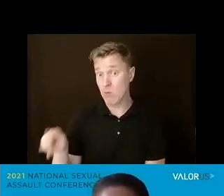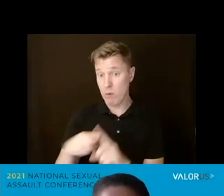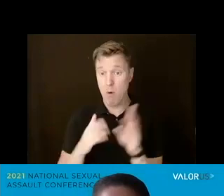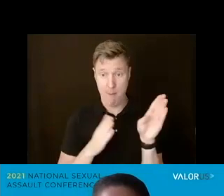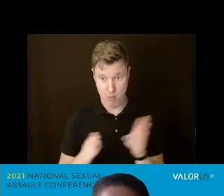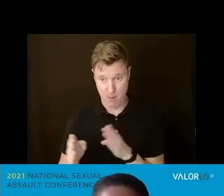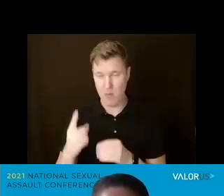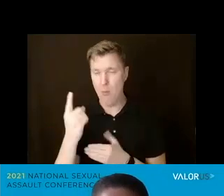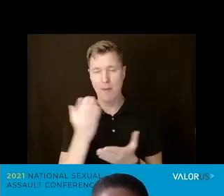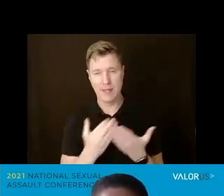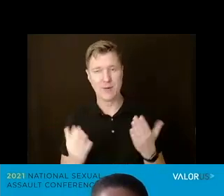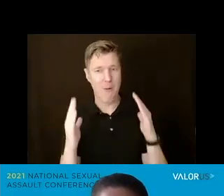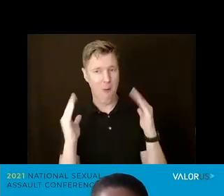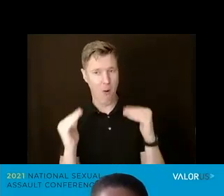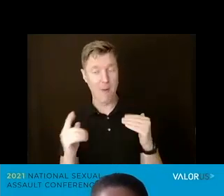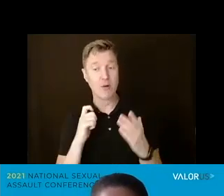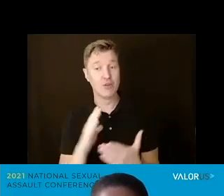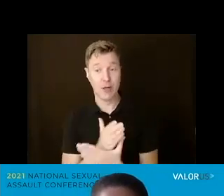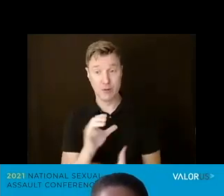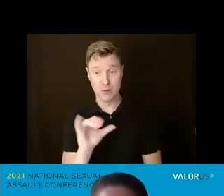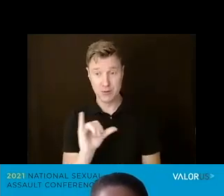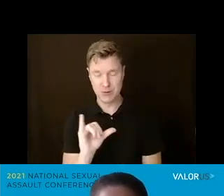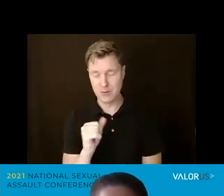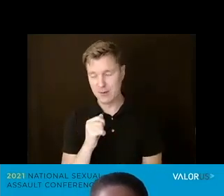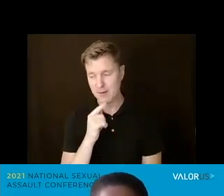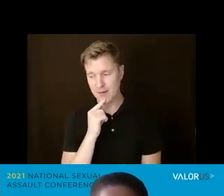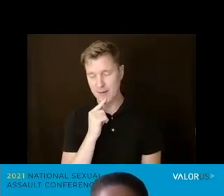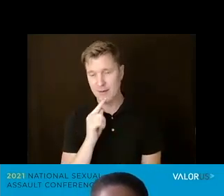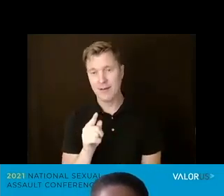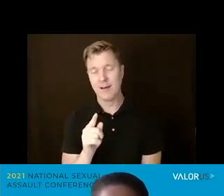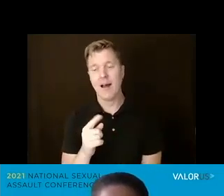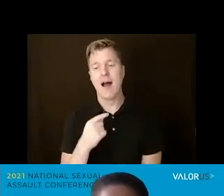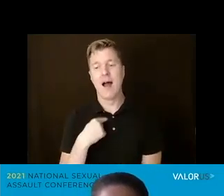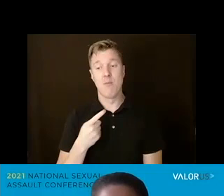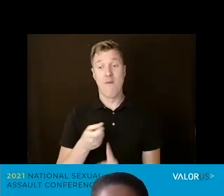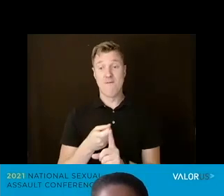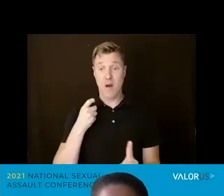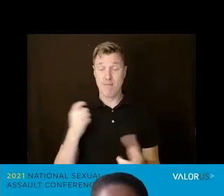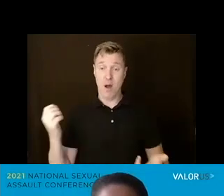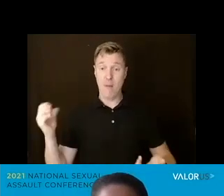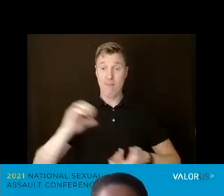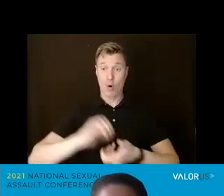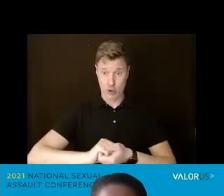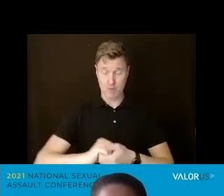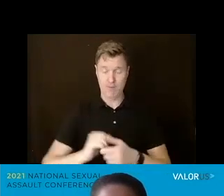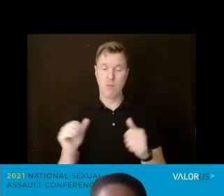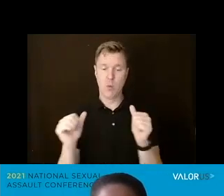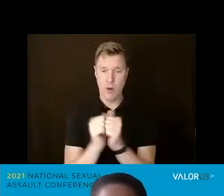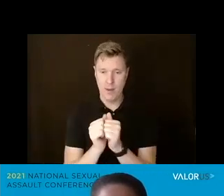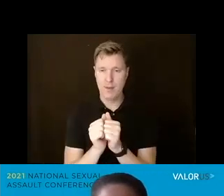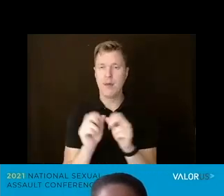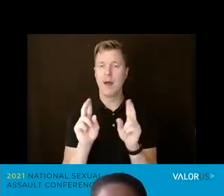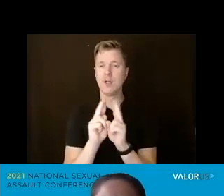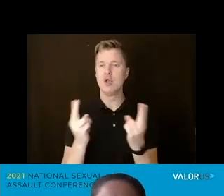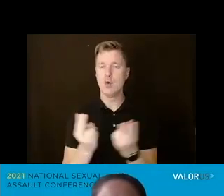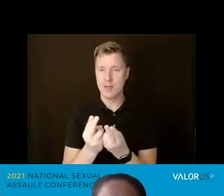she was hoping that I would share too was, you know, I come from a partnership with a union electrician.